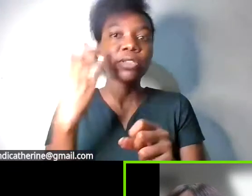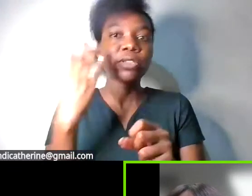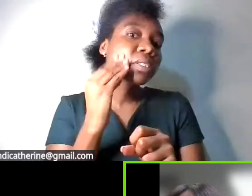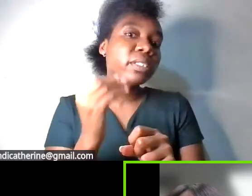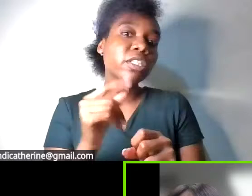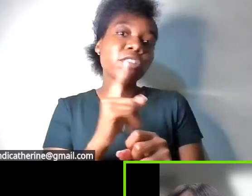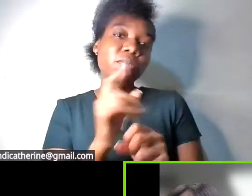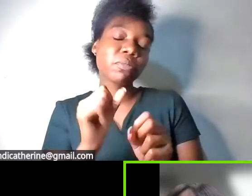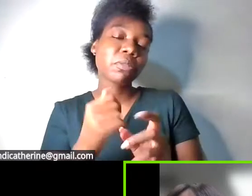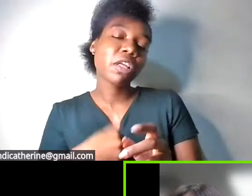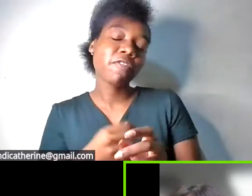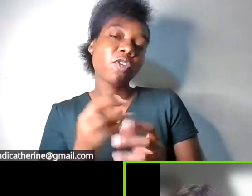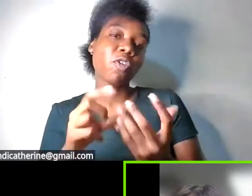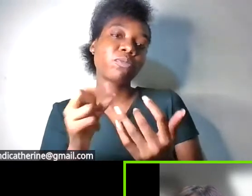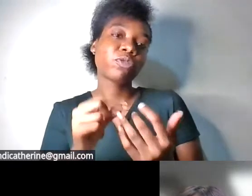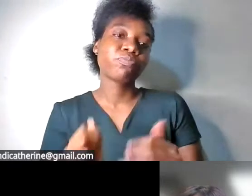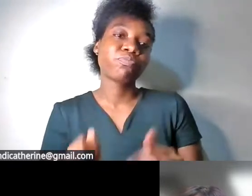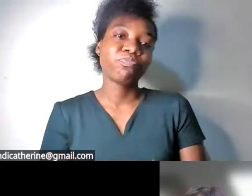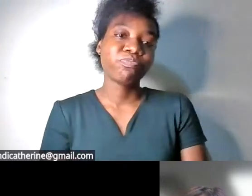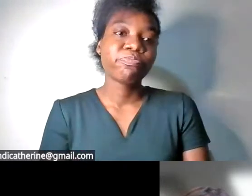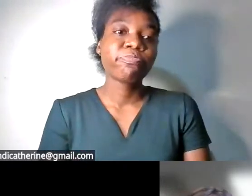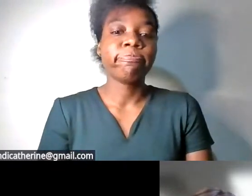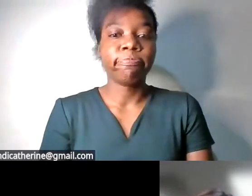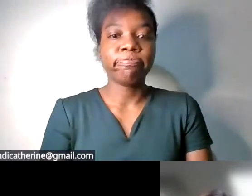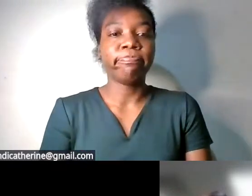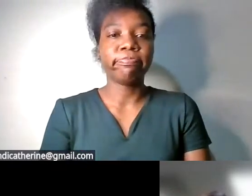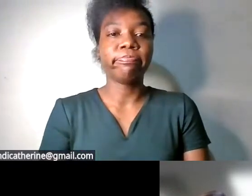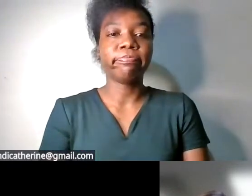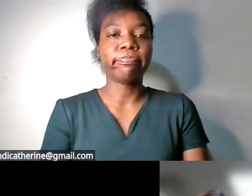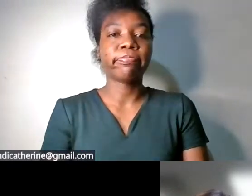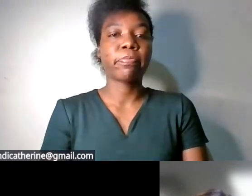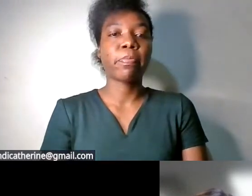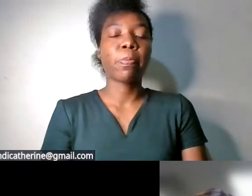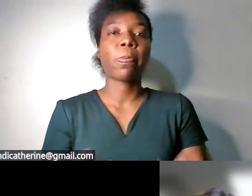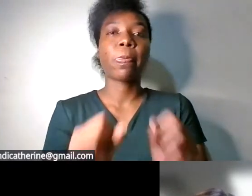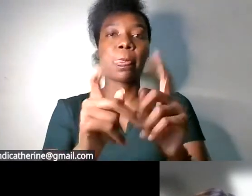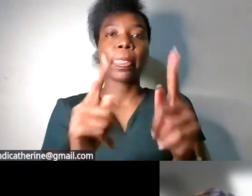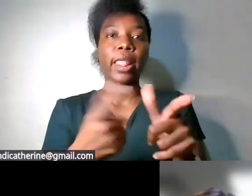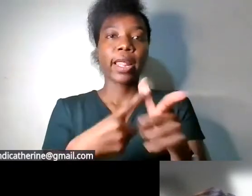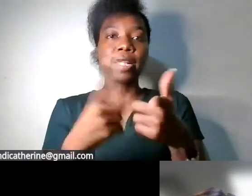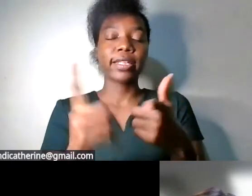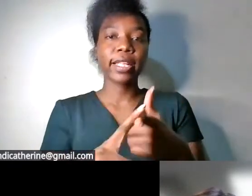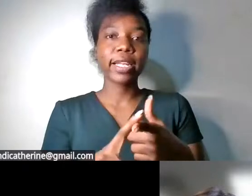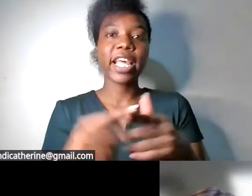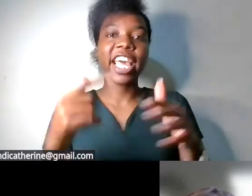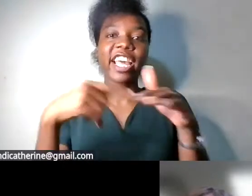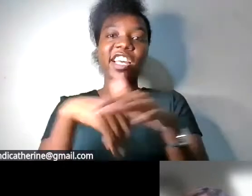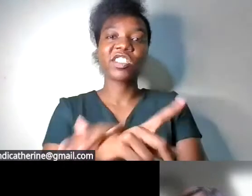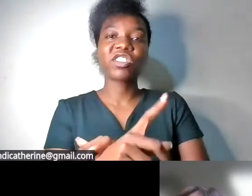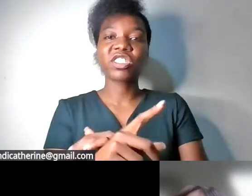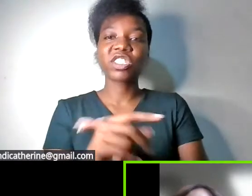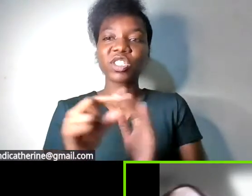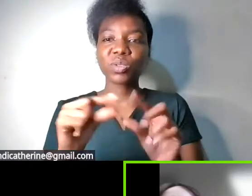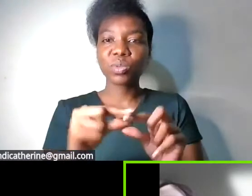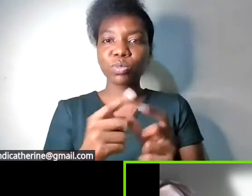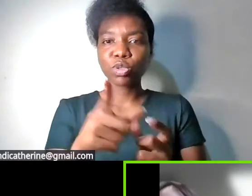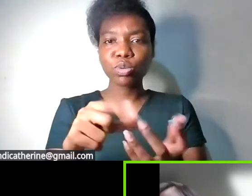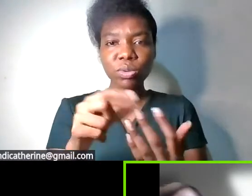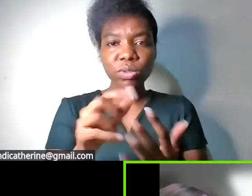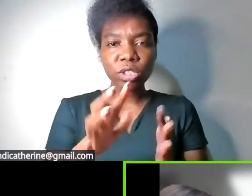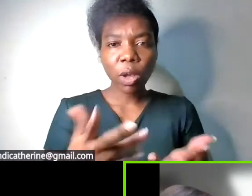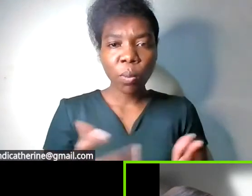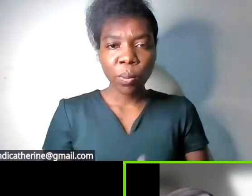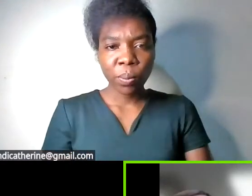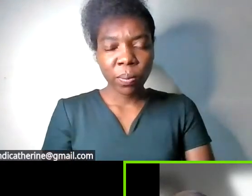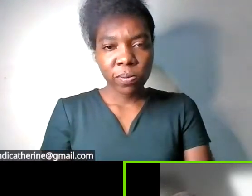as well. All right. And then there's what is the entry criteria? So